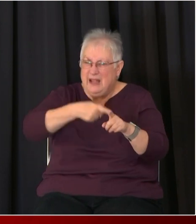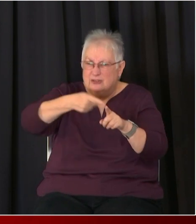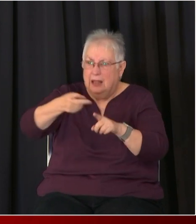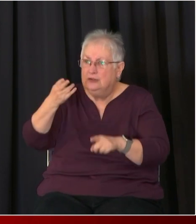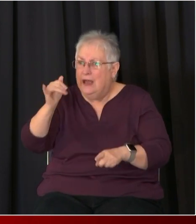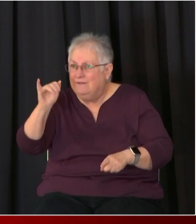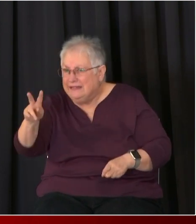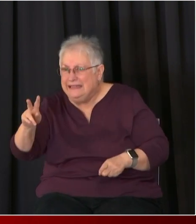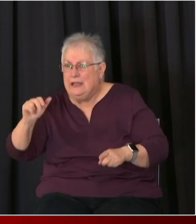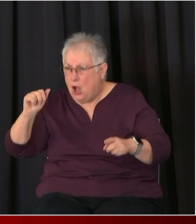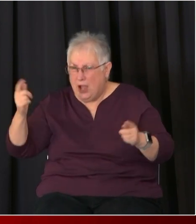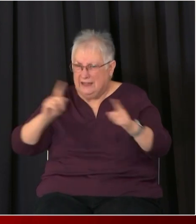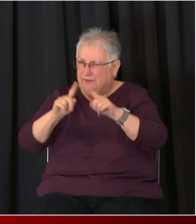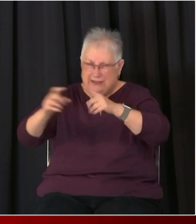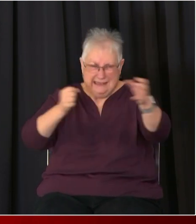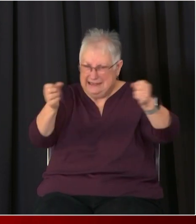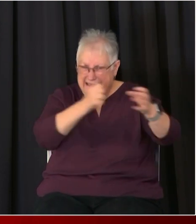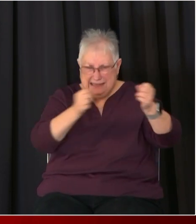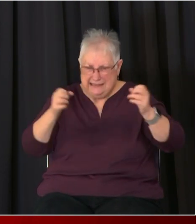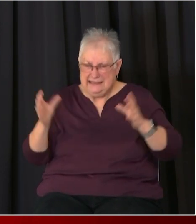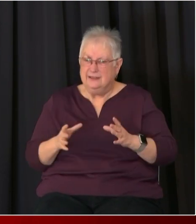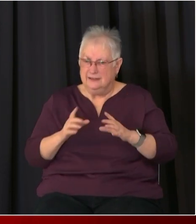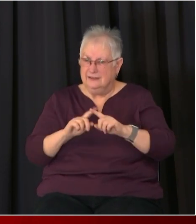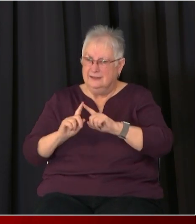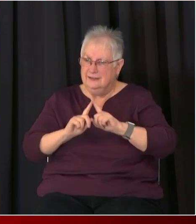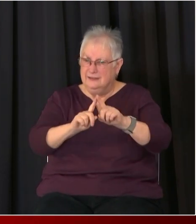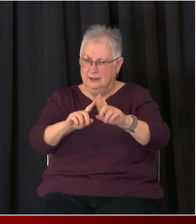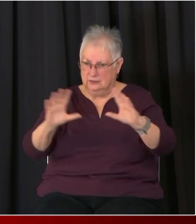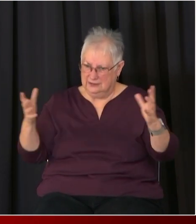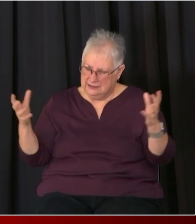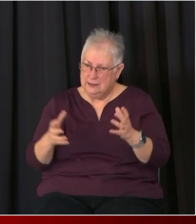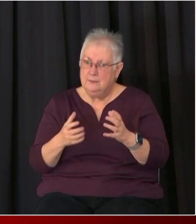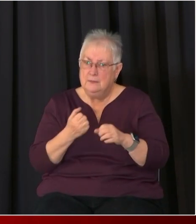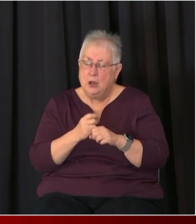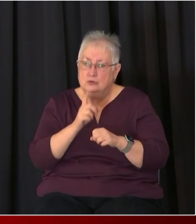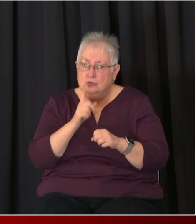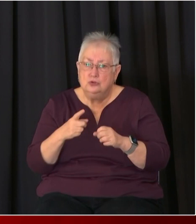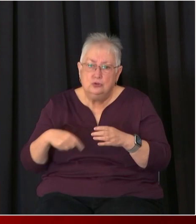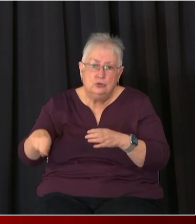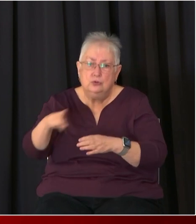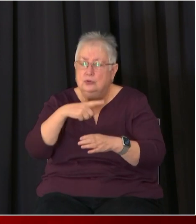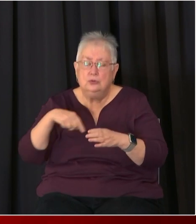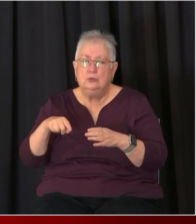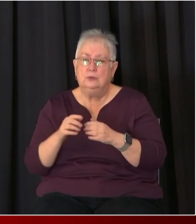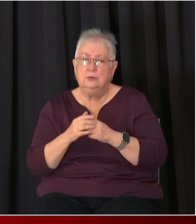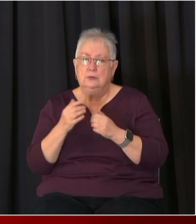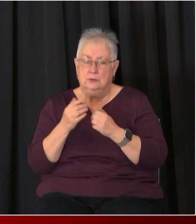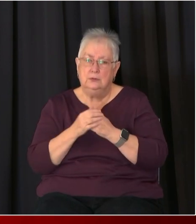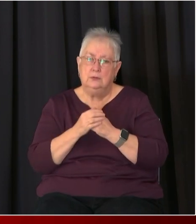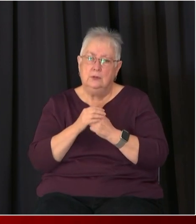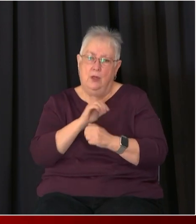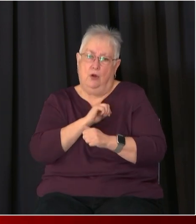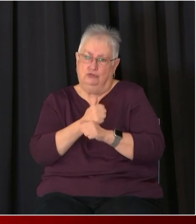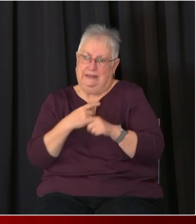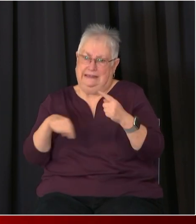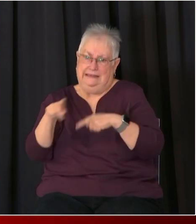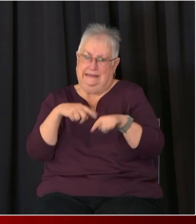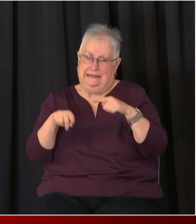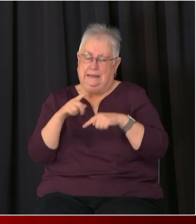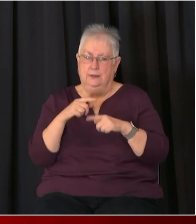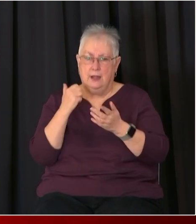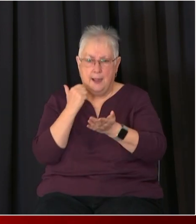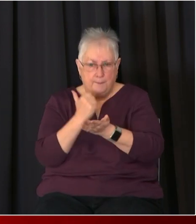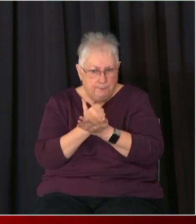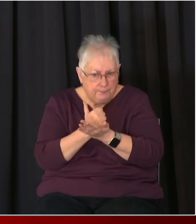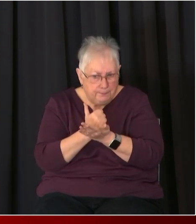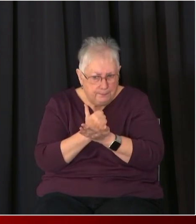the individuals who really have high risk for severe illness if they are impacted by COVID-19. So really